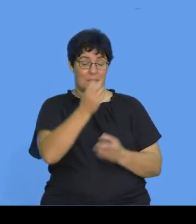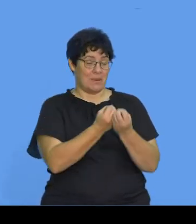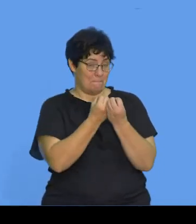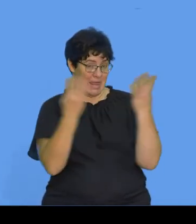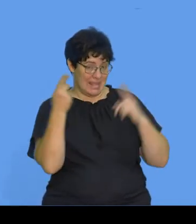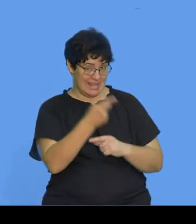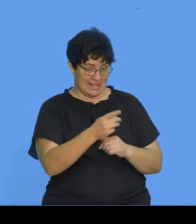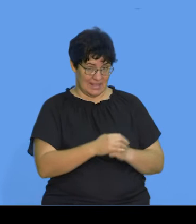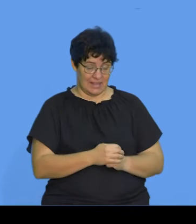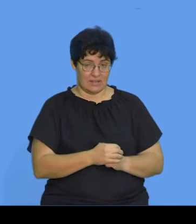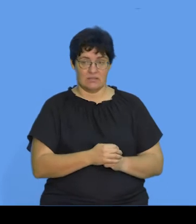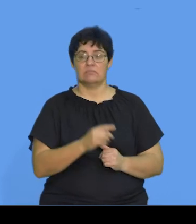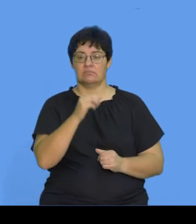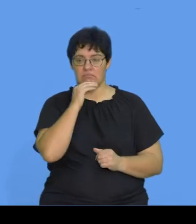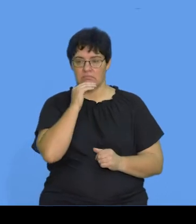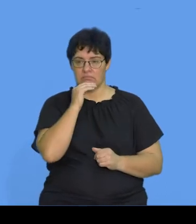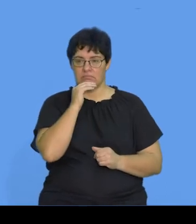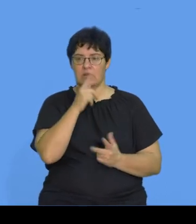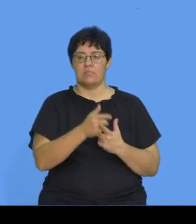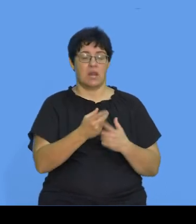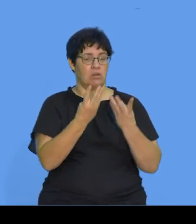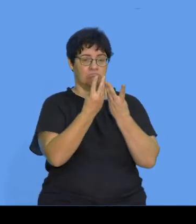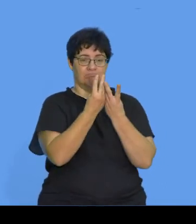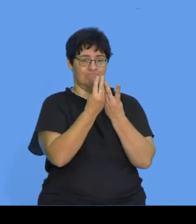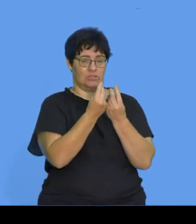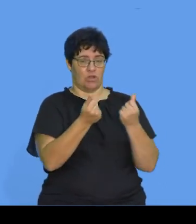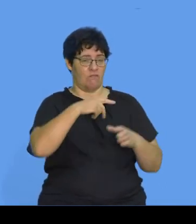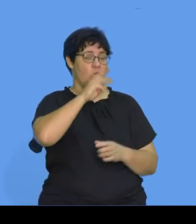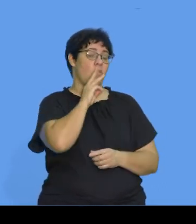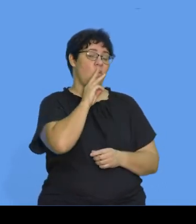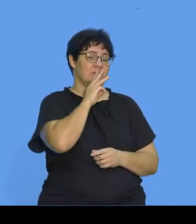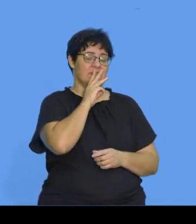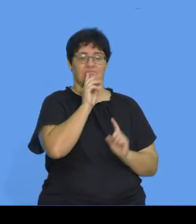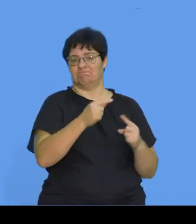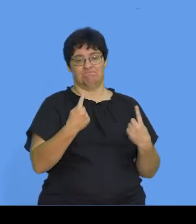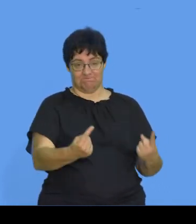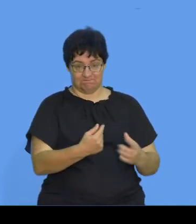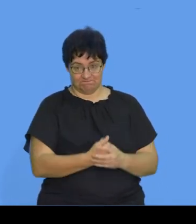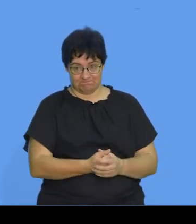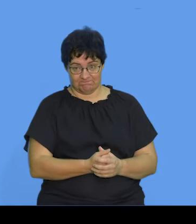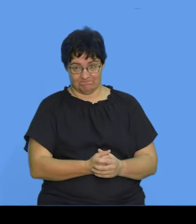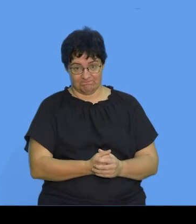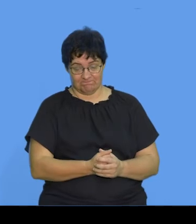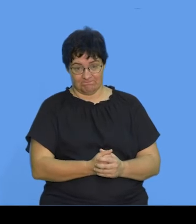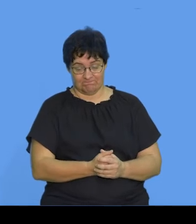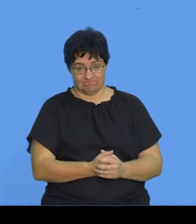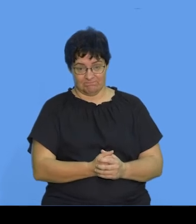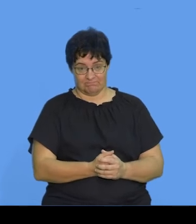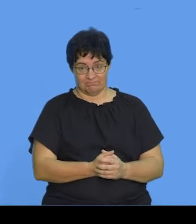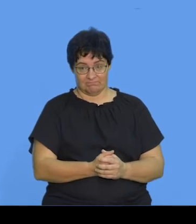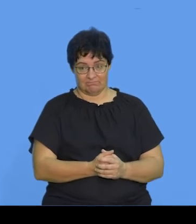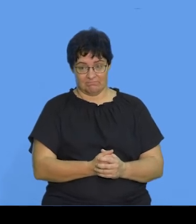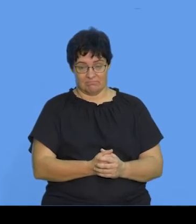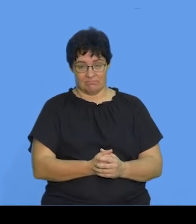polysaccharides, many, are insoluble. That means they do not dissolve in